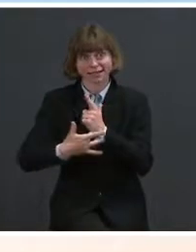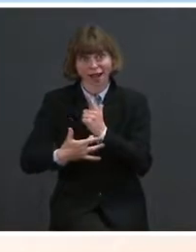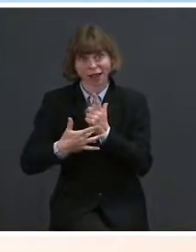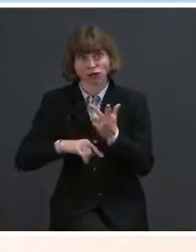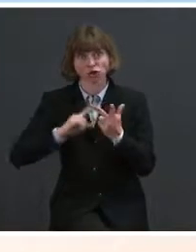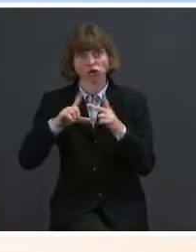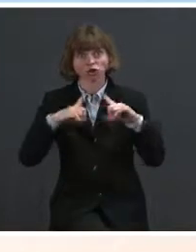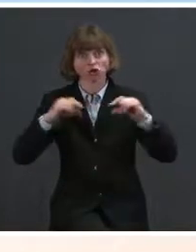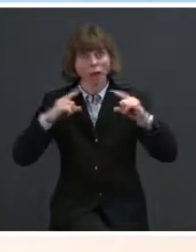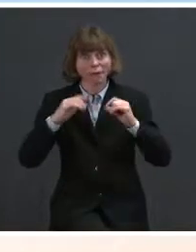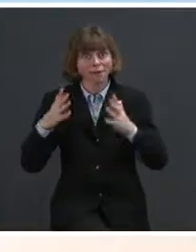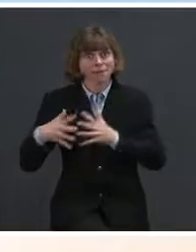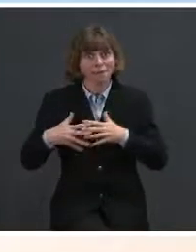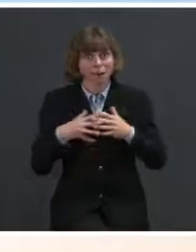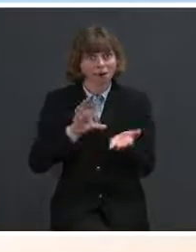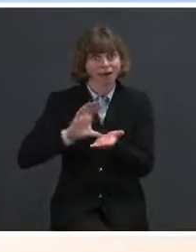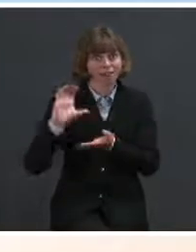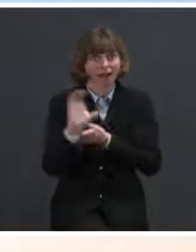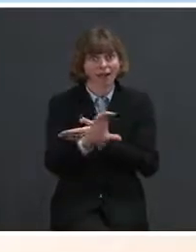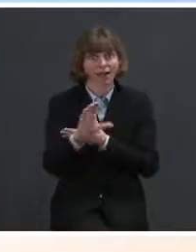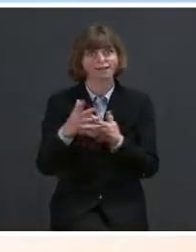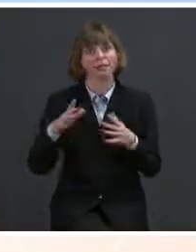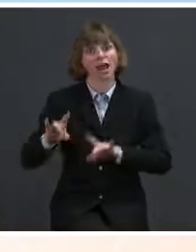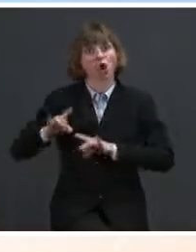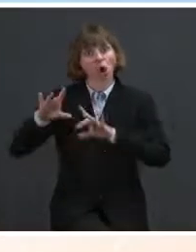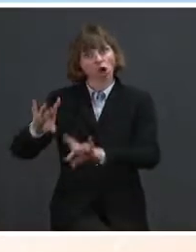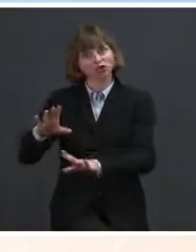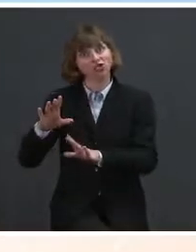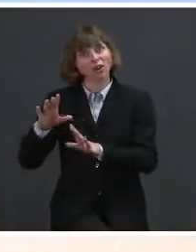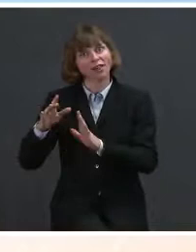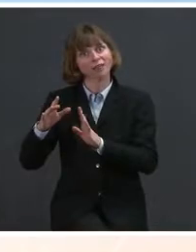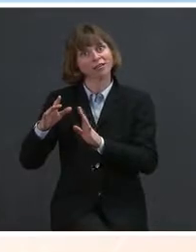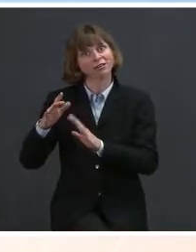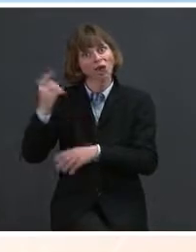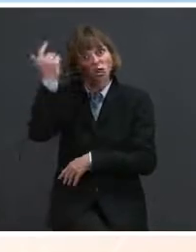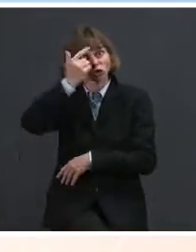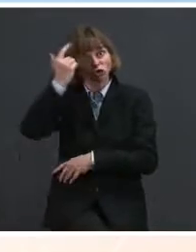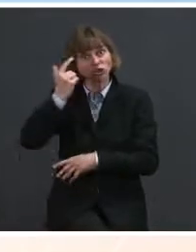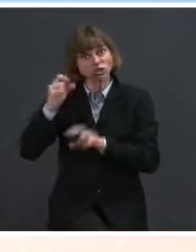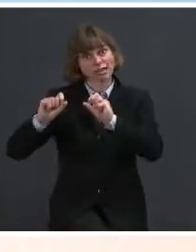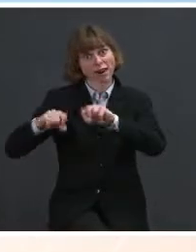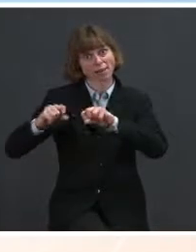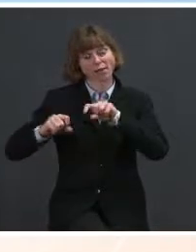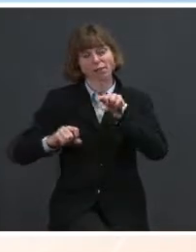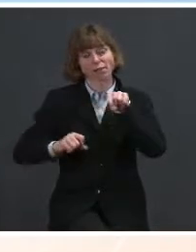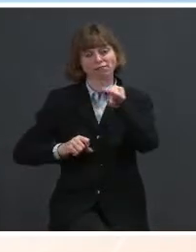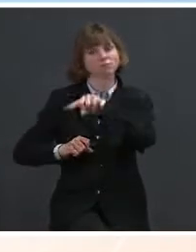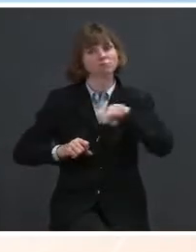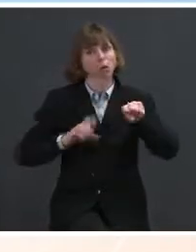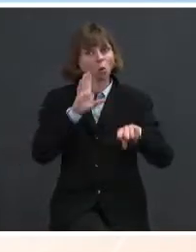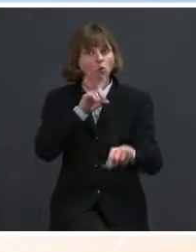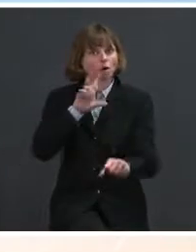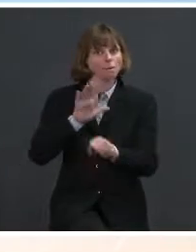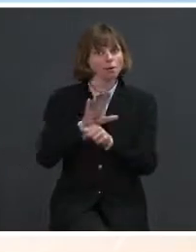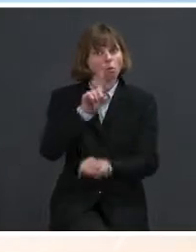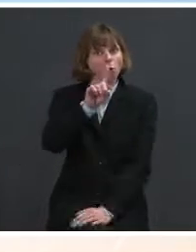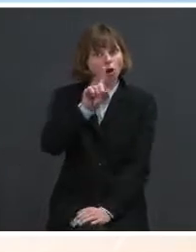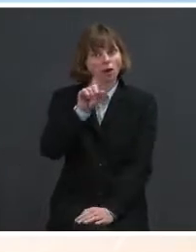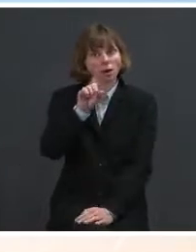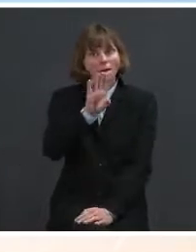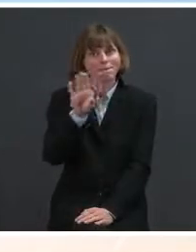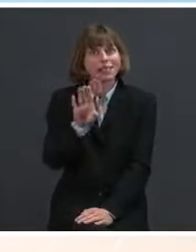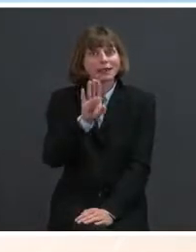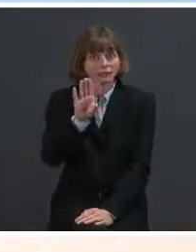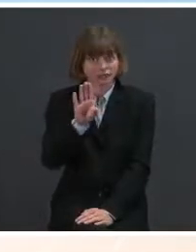American financing, and Australian logistics capability, the Quad committed to delivering up to 1 billion